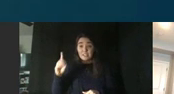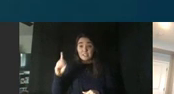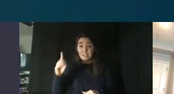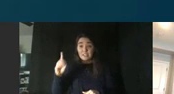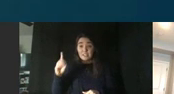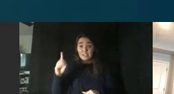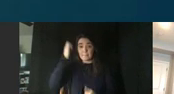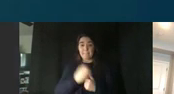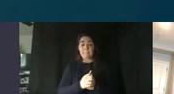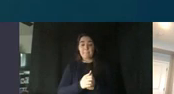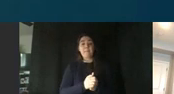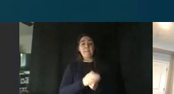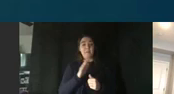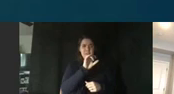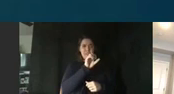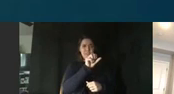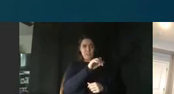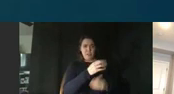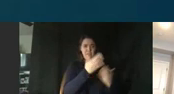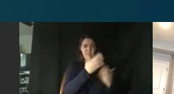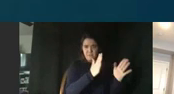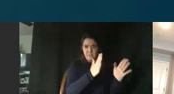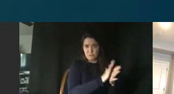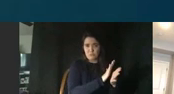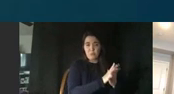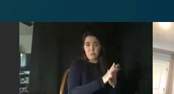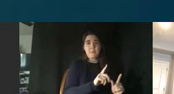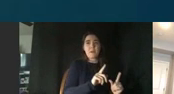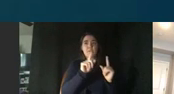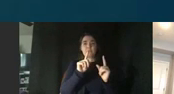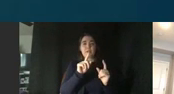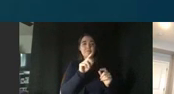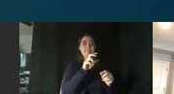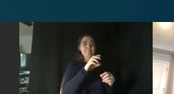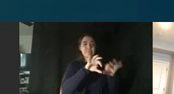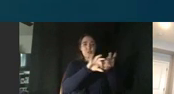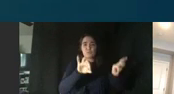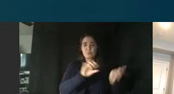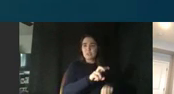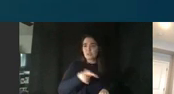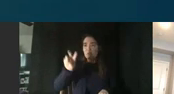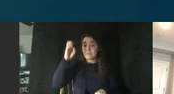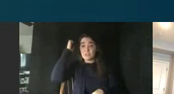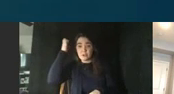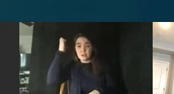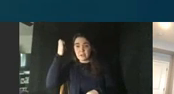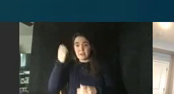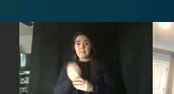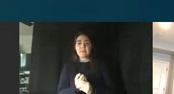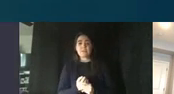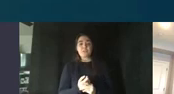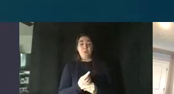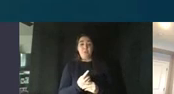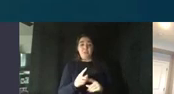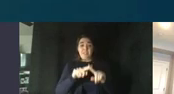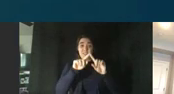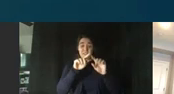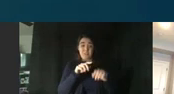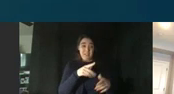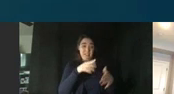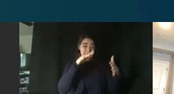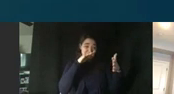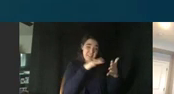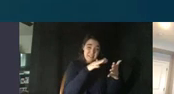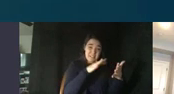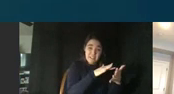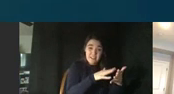didn't transfer. And as he's studying, he's reading 30,000 pages of my book to make sure I got it correct, because it was just as important